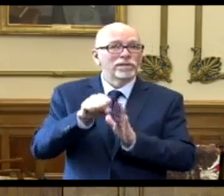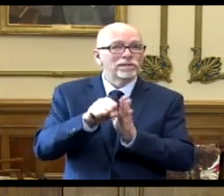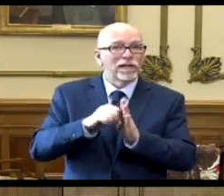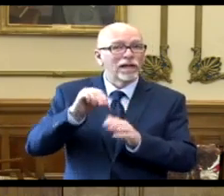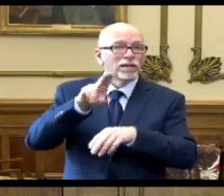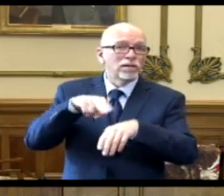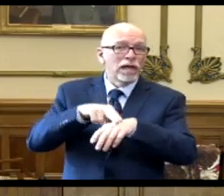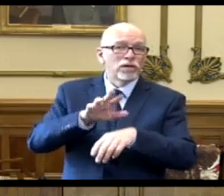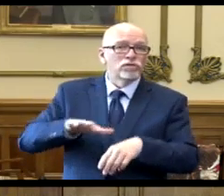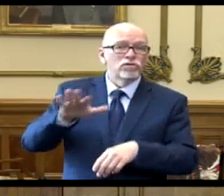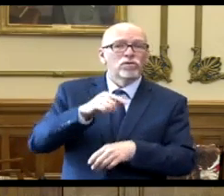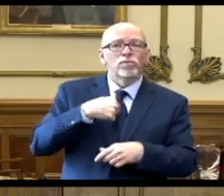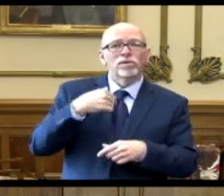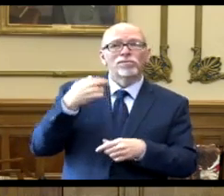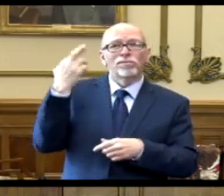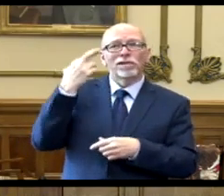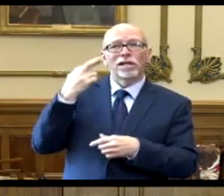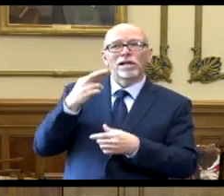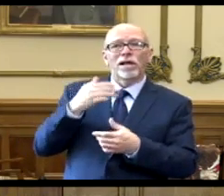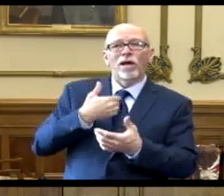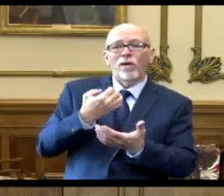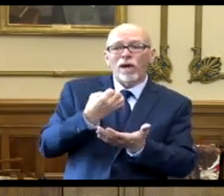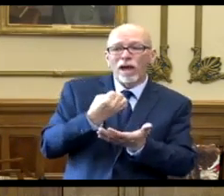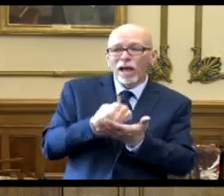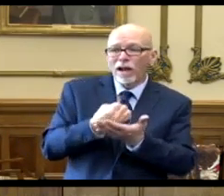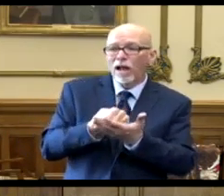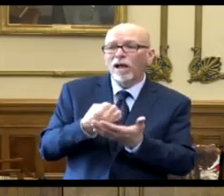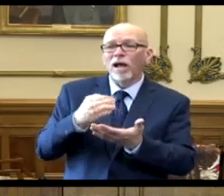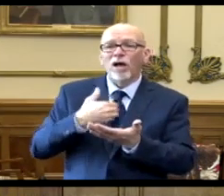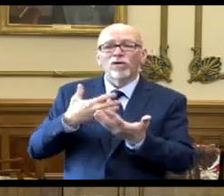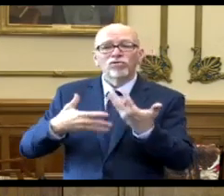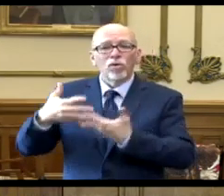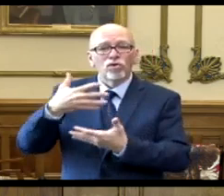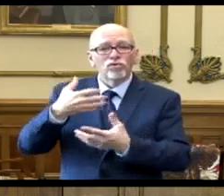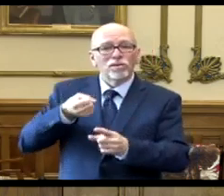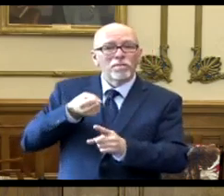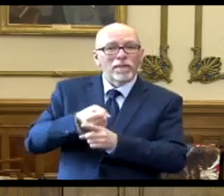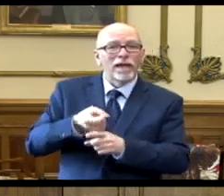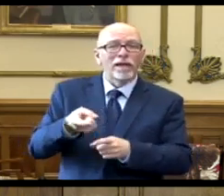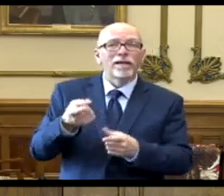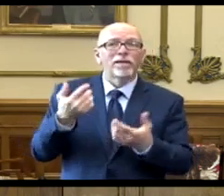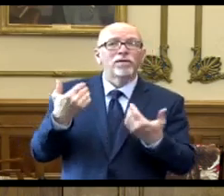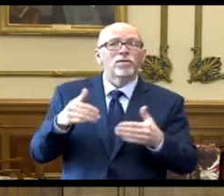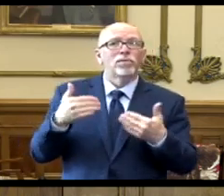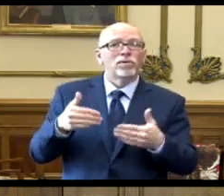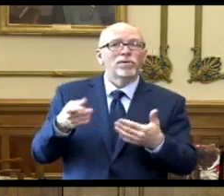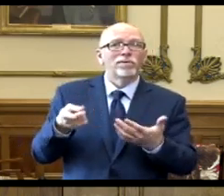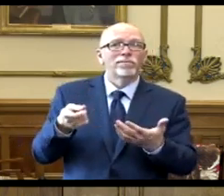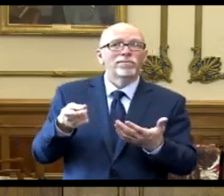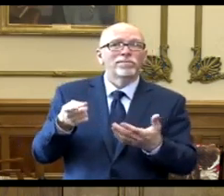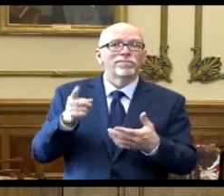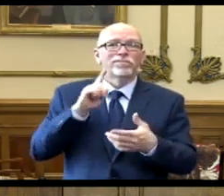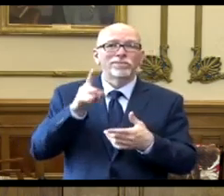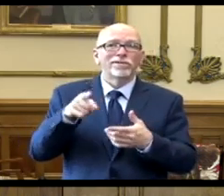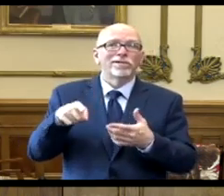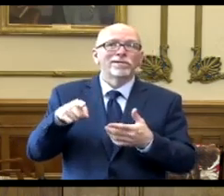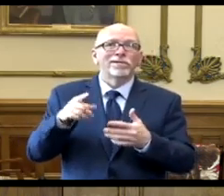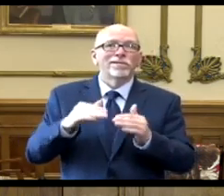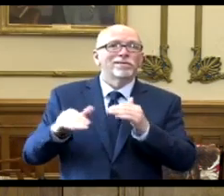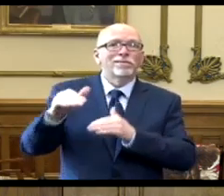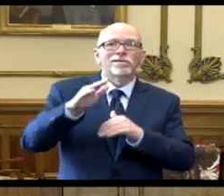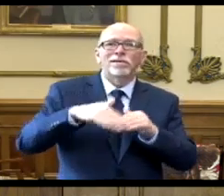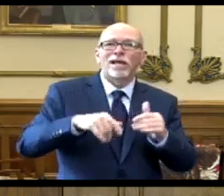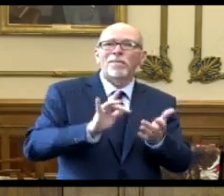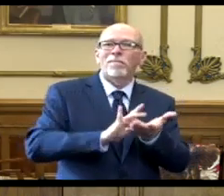we recognize that the economic and social consequences actually probably even outpace the medical consequences. And